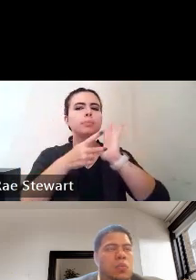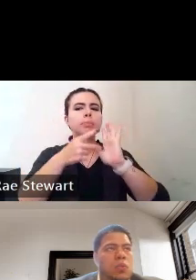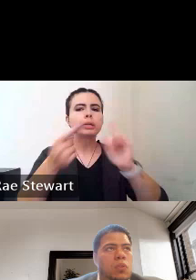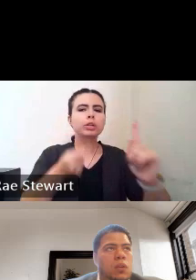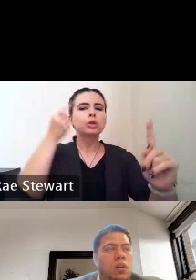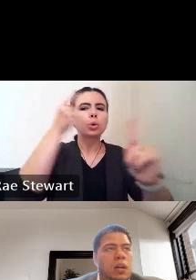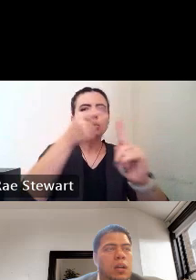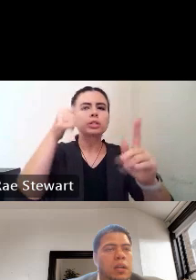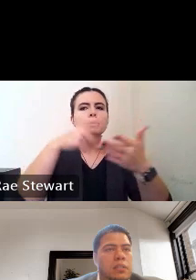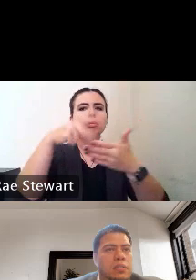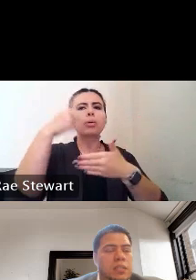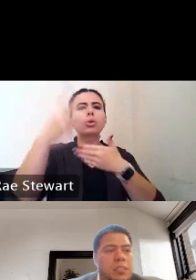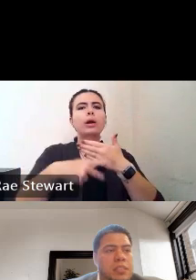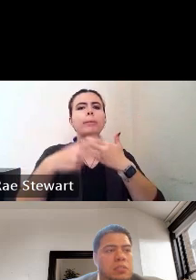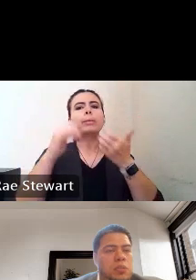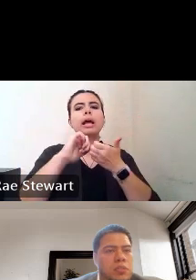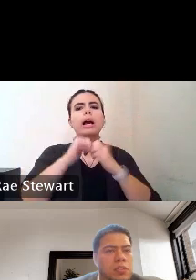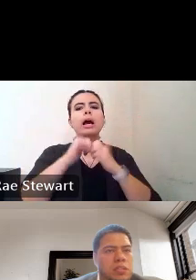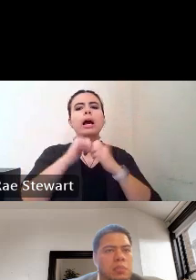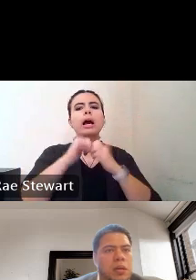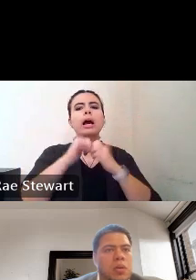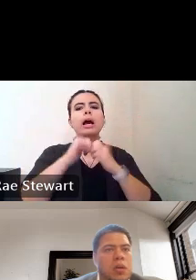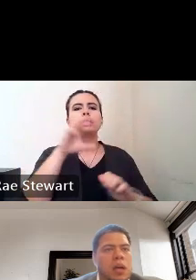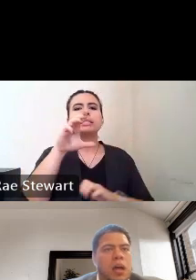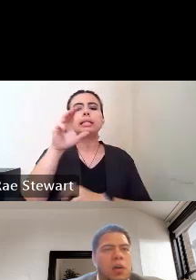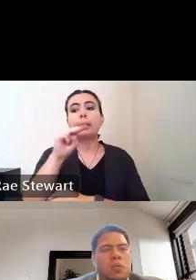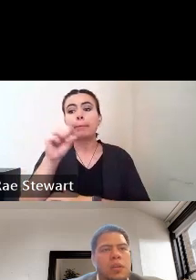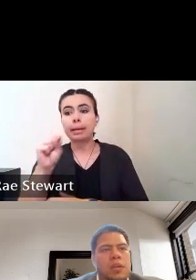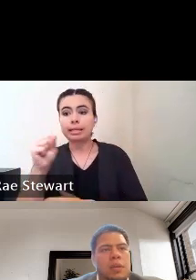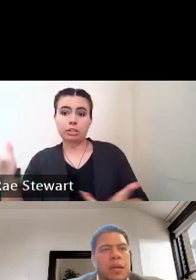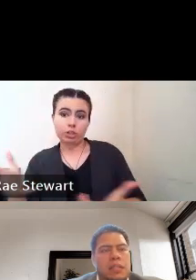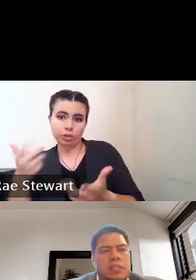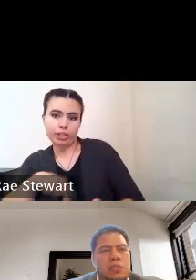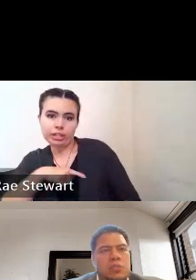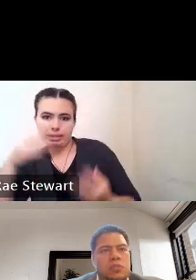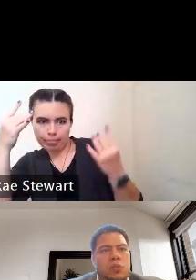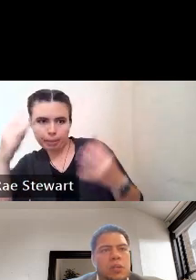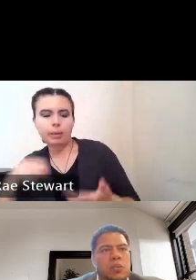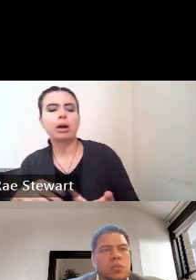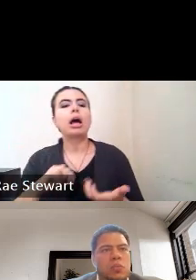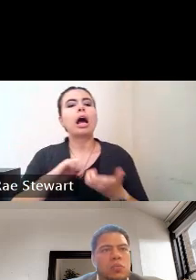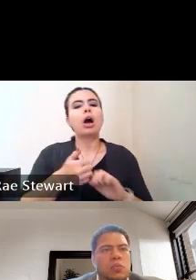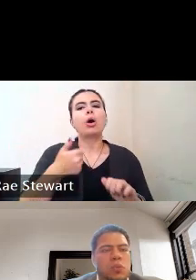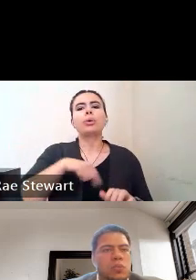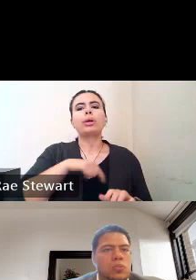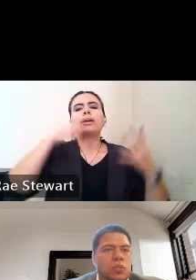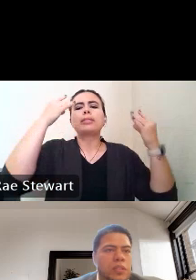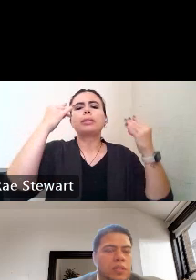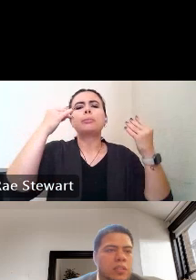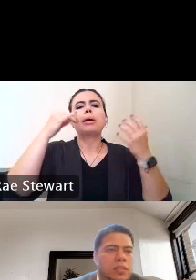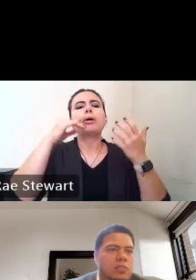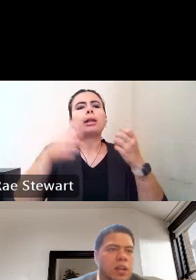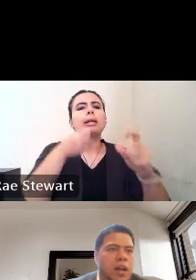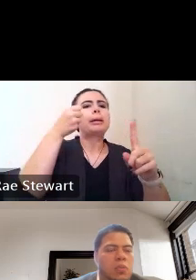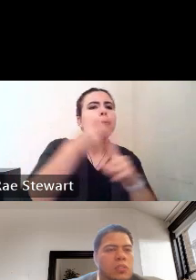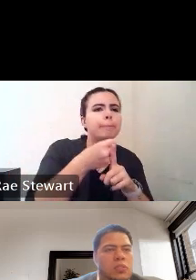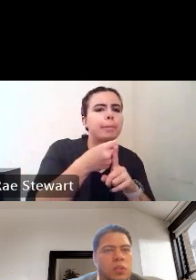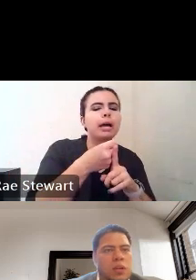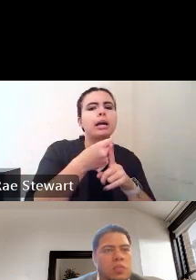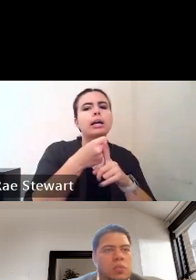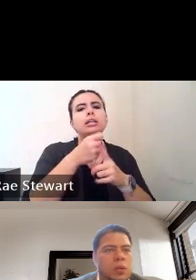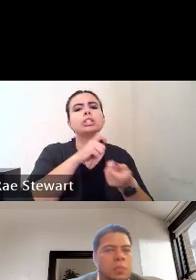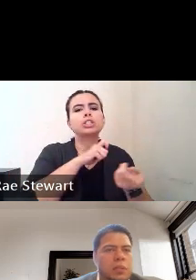about, and CMS has pushed us to think about, how are we impacting and transforming rural serving, right? How